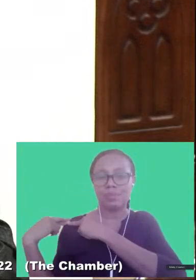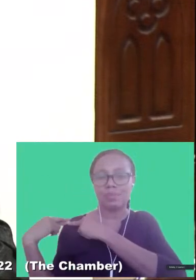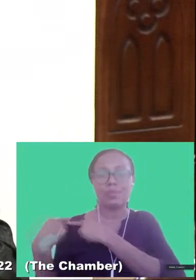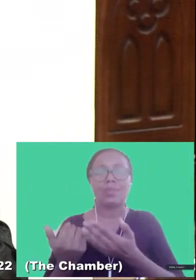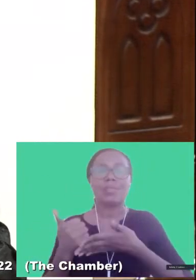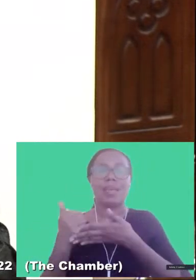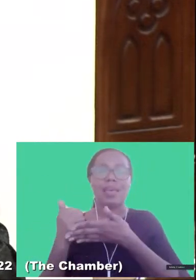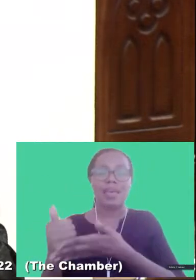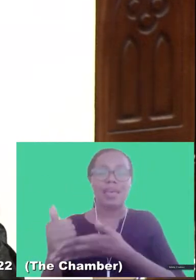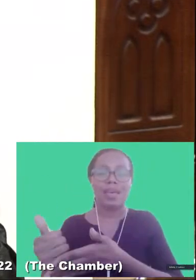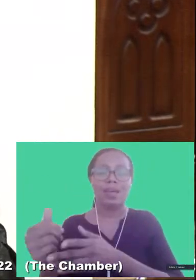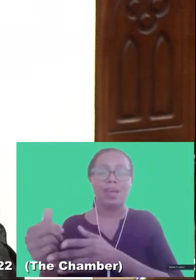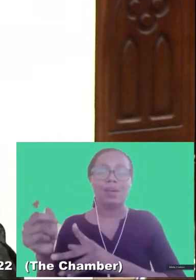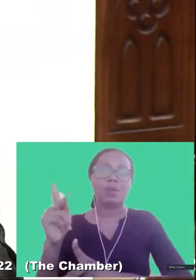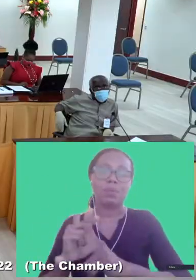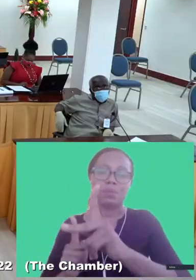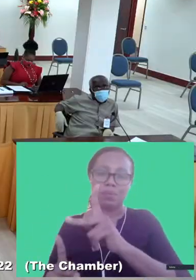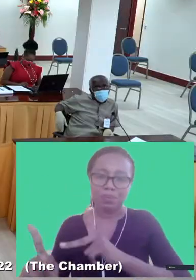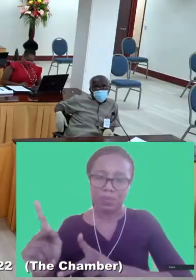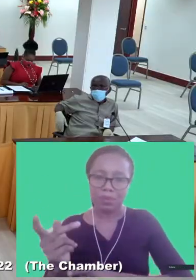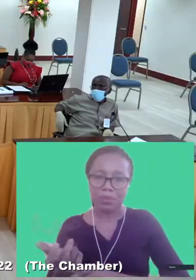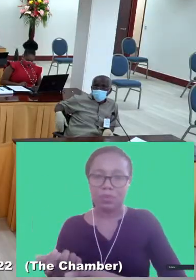I agree with you, honorable member.